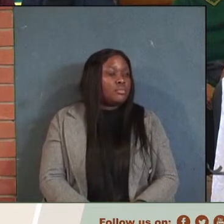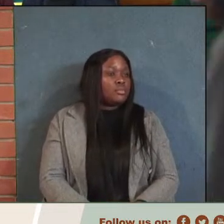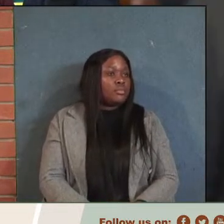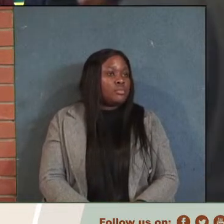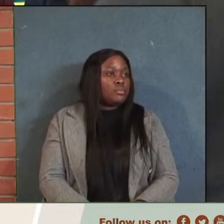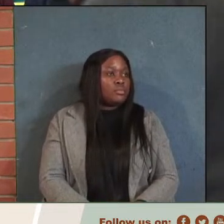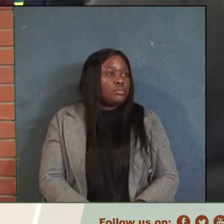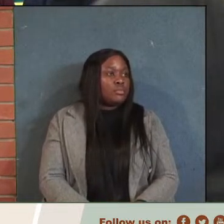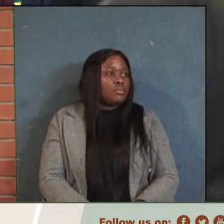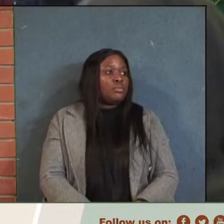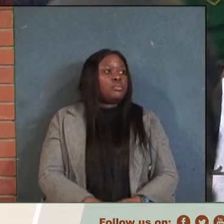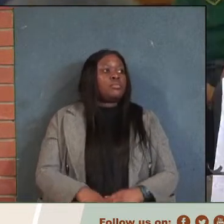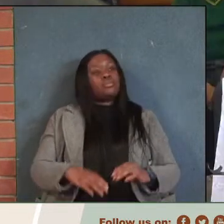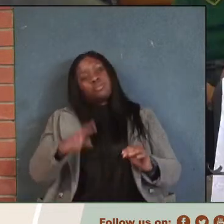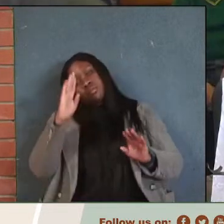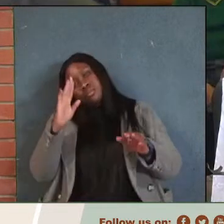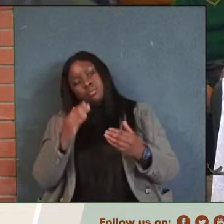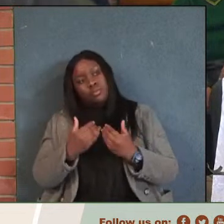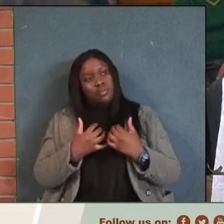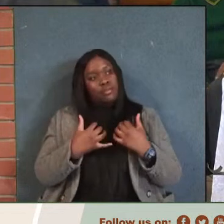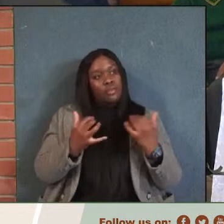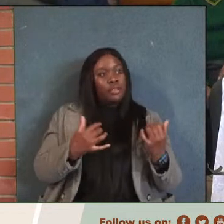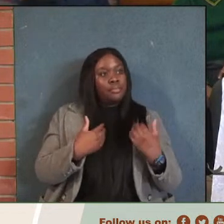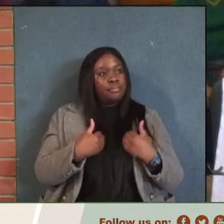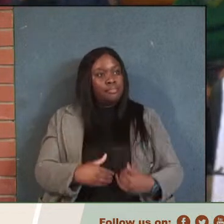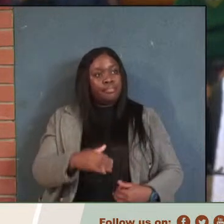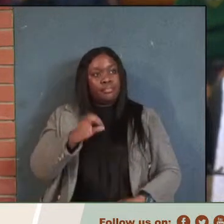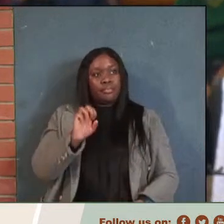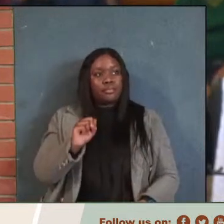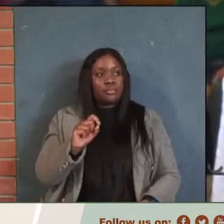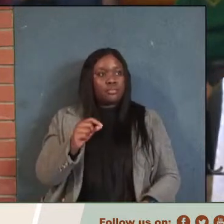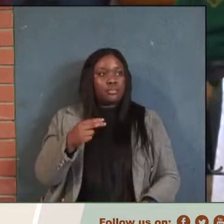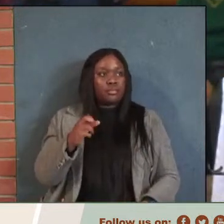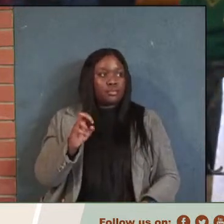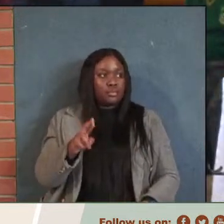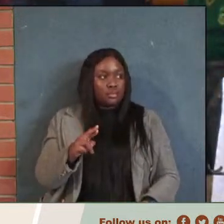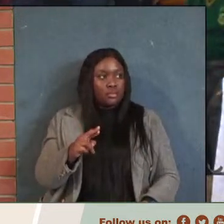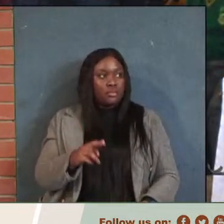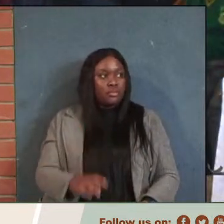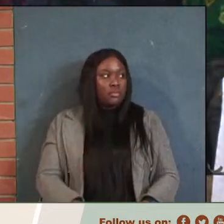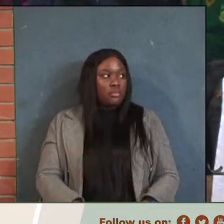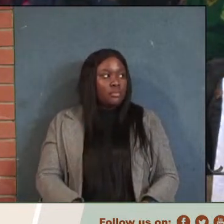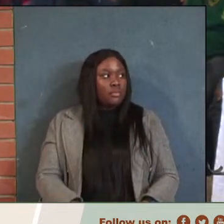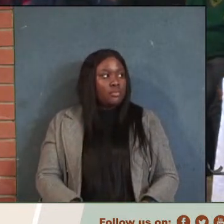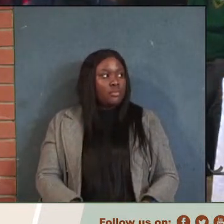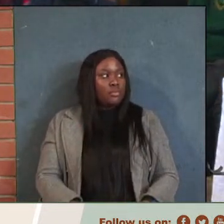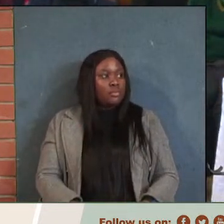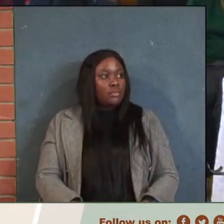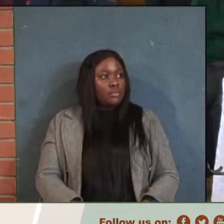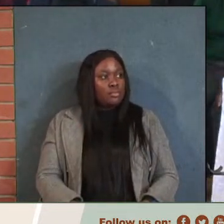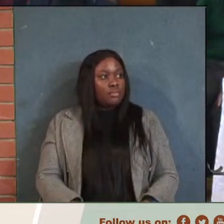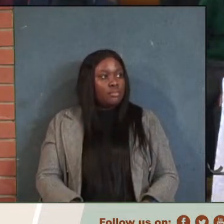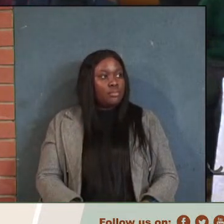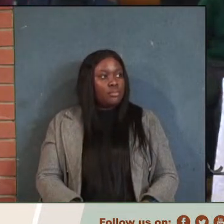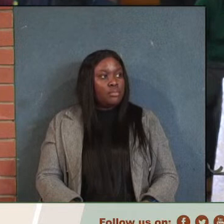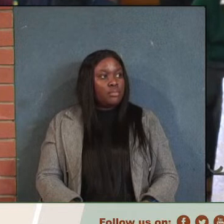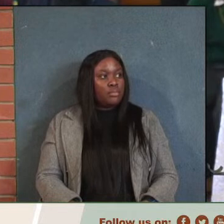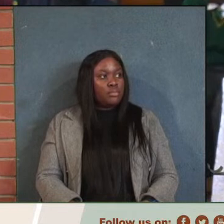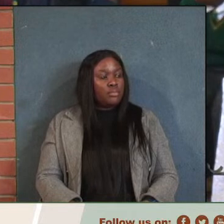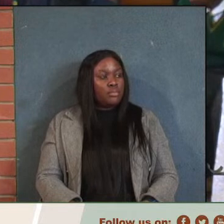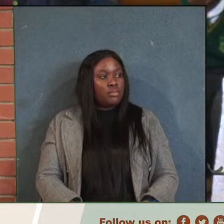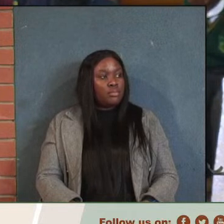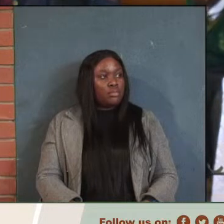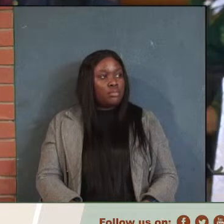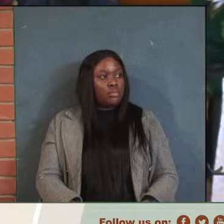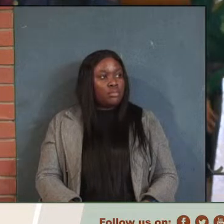Good day to the House at large. I'm honorable Esther, standing before you, and I rise on the basis of